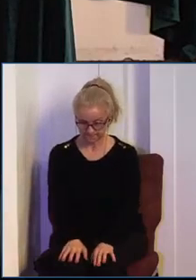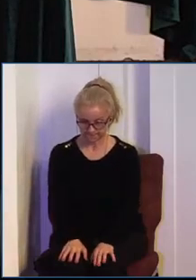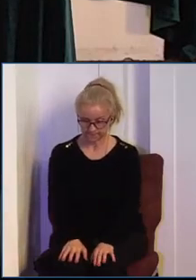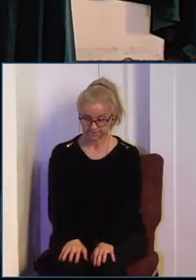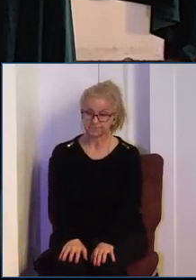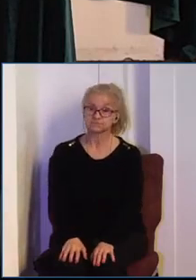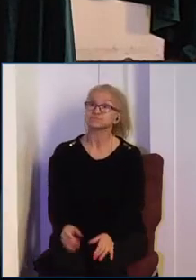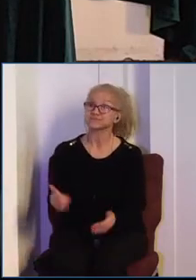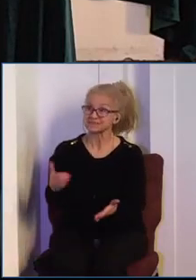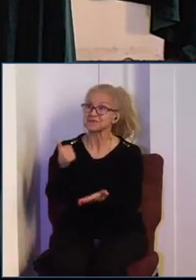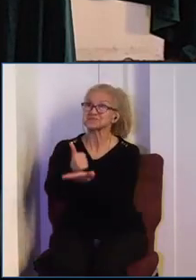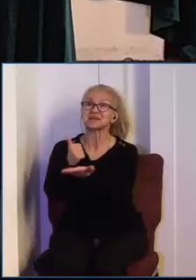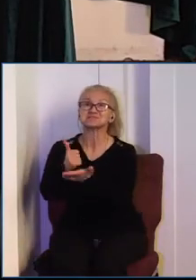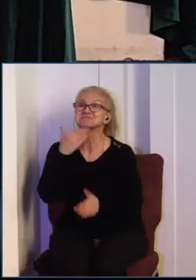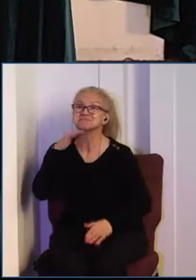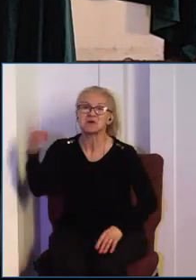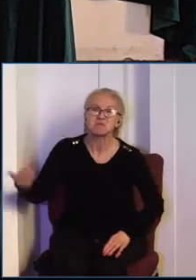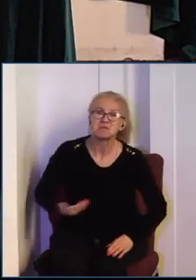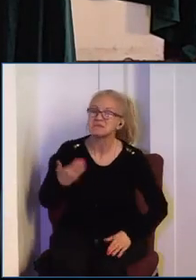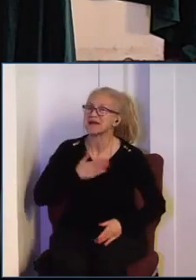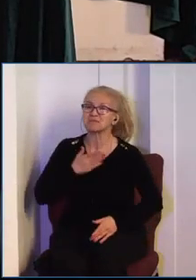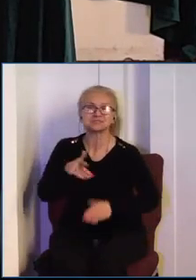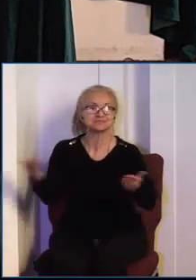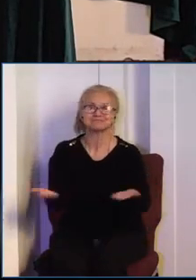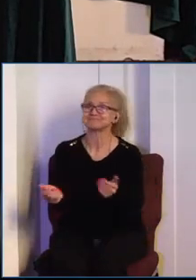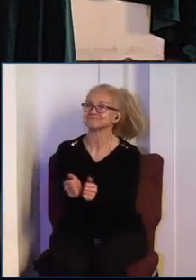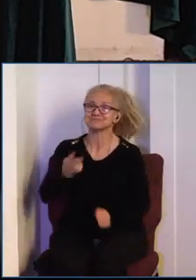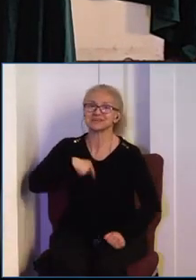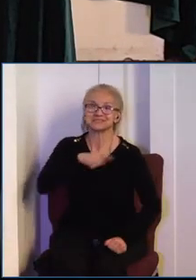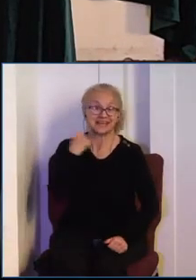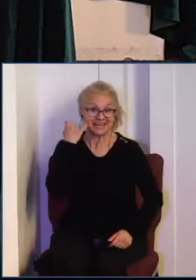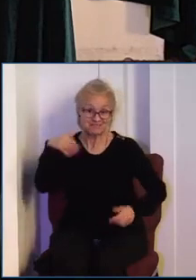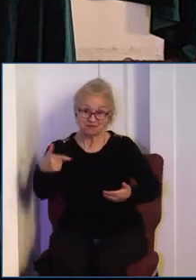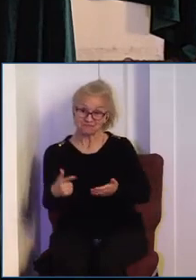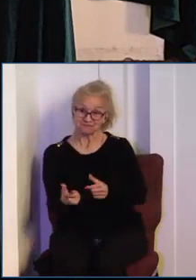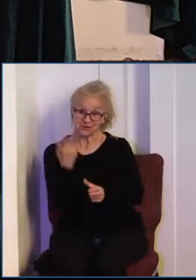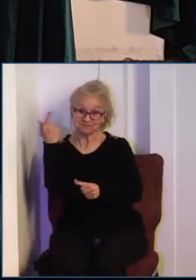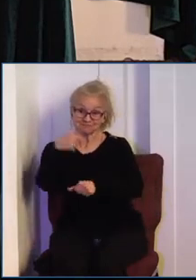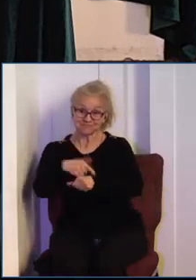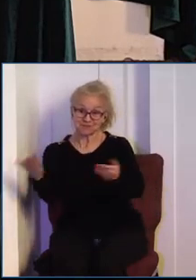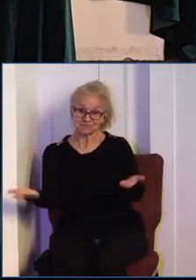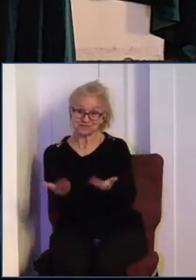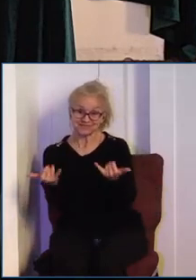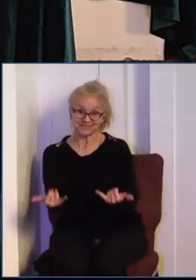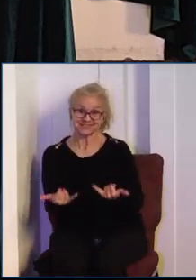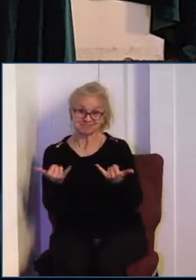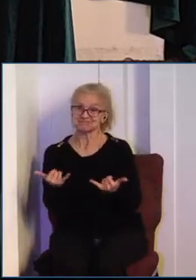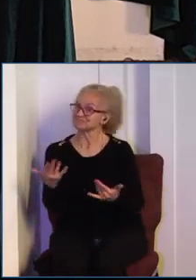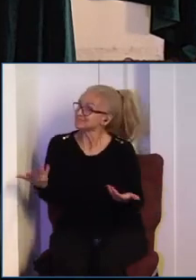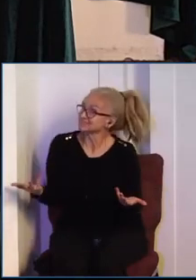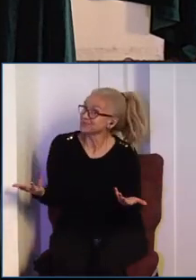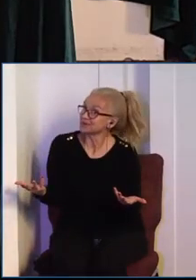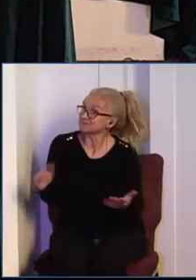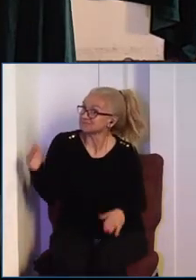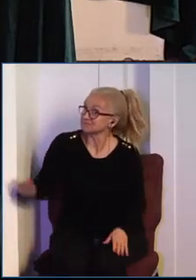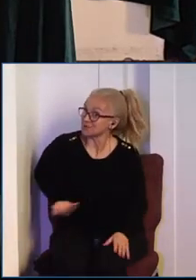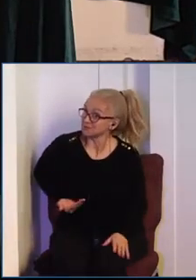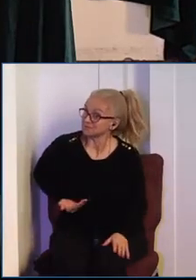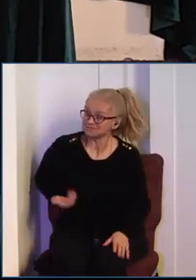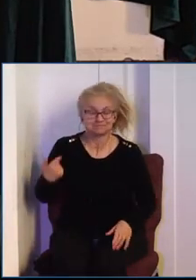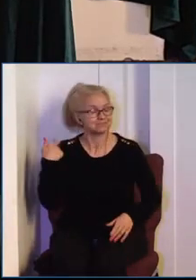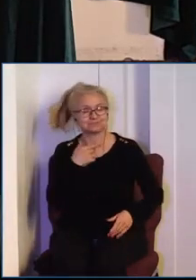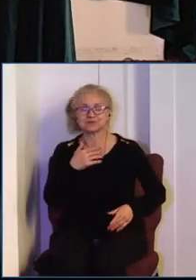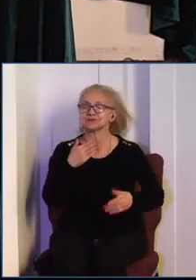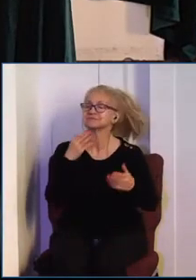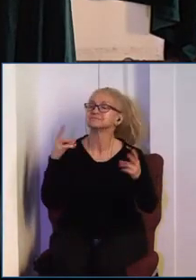Amen. I want to say welcome. We're so glad that you're here with us. If it's your first time with us today, well, welcome. We are